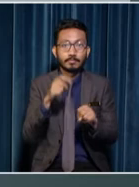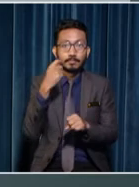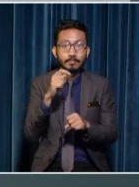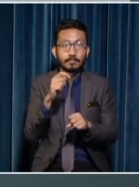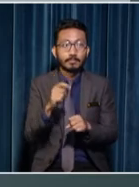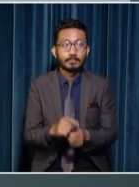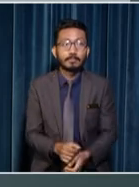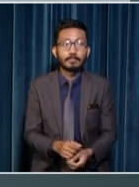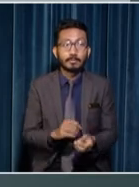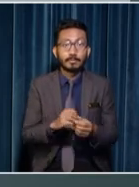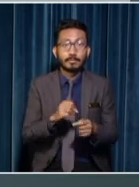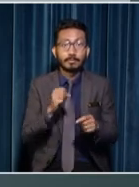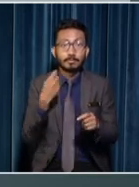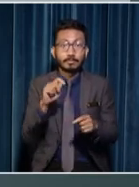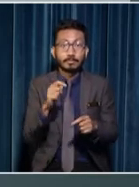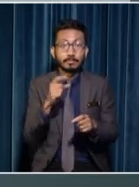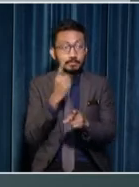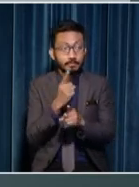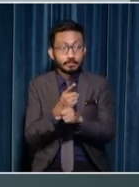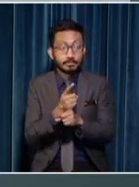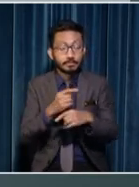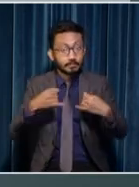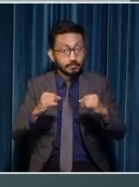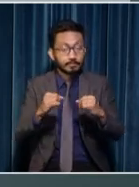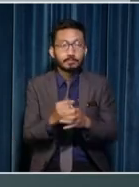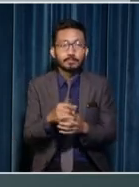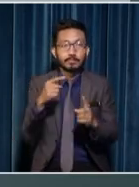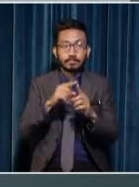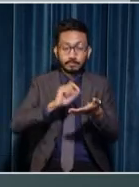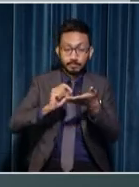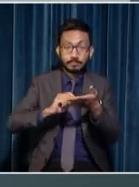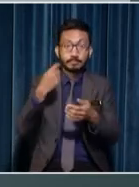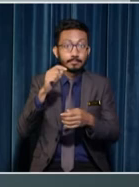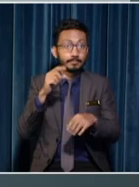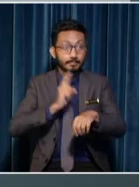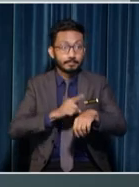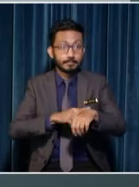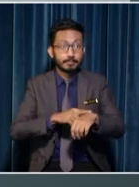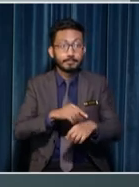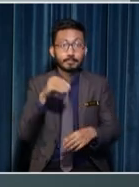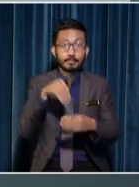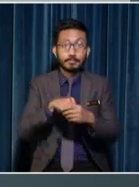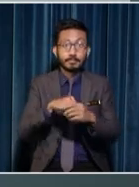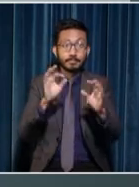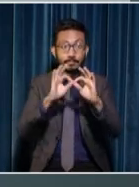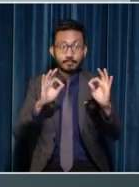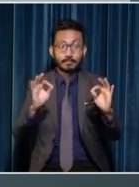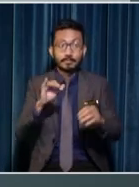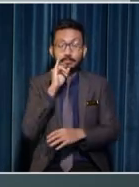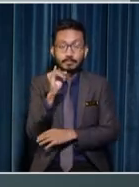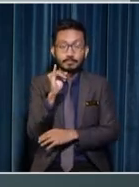o'clock. So, the correct answer when the competition starts is